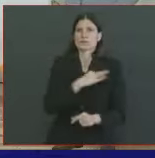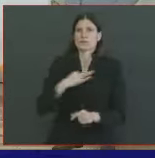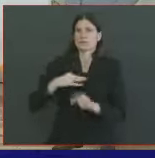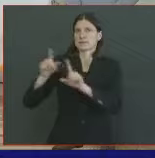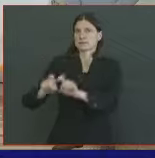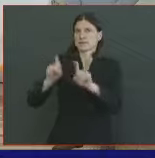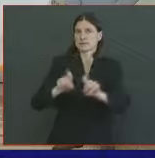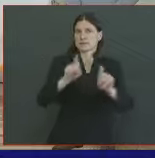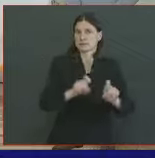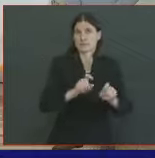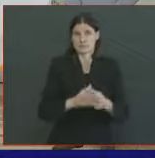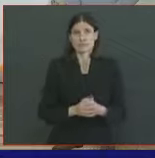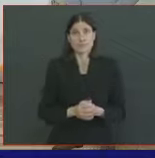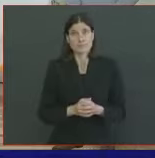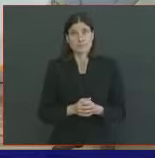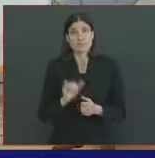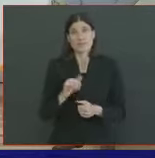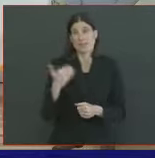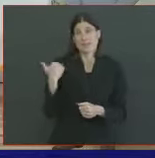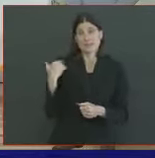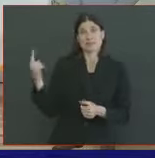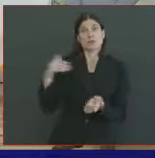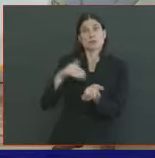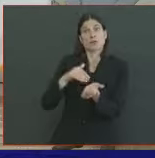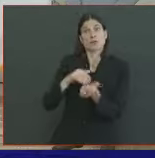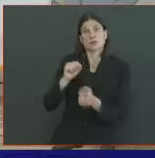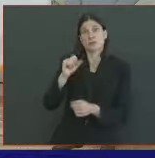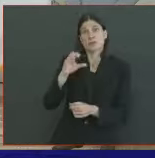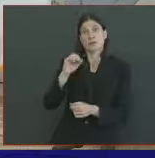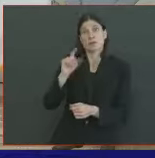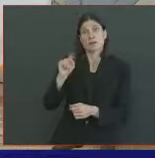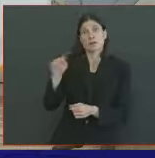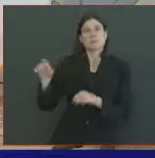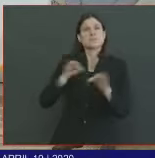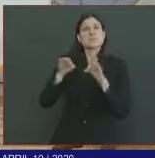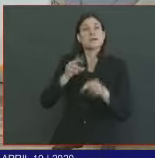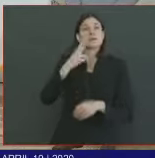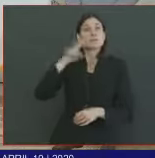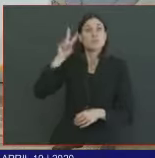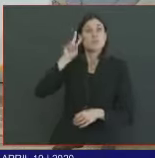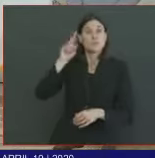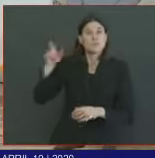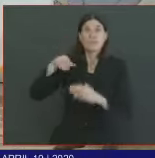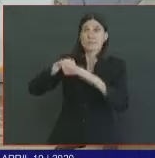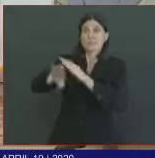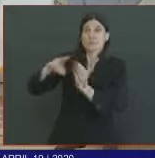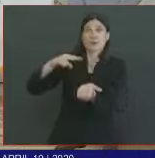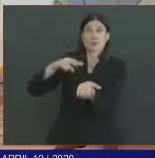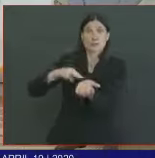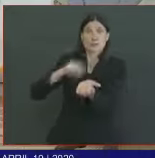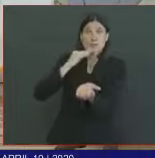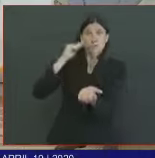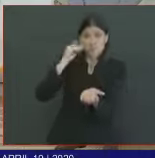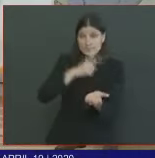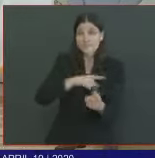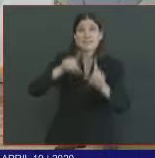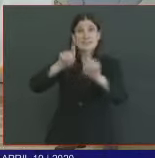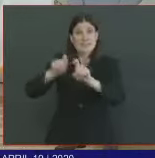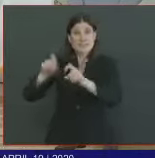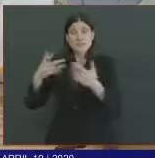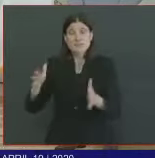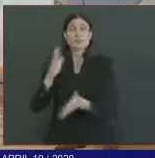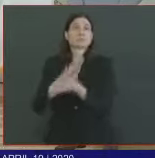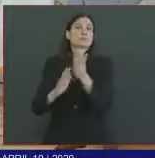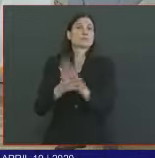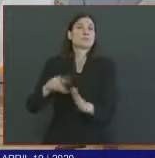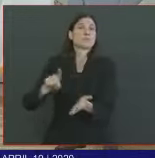testing of nursing homes. In other words, you know, prearranged, rather routine testing of nursing homes of the residents and the staff.